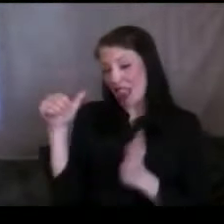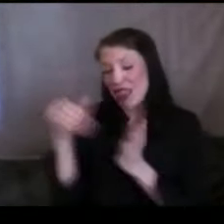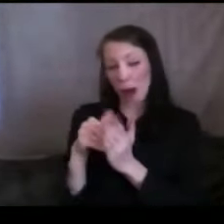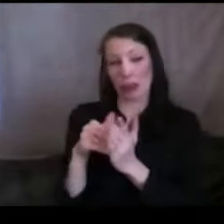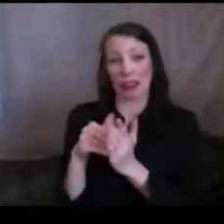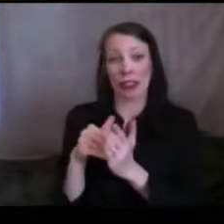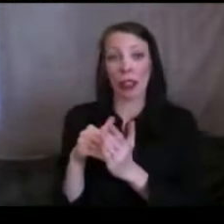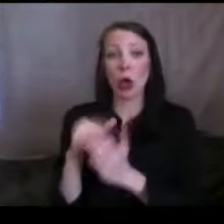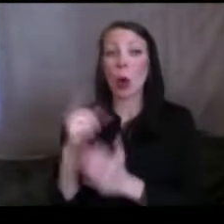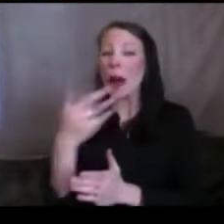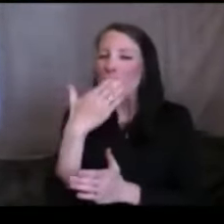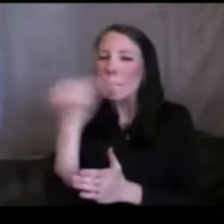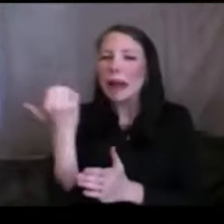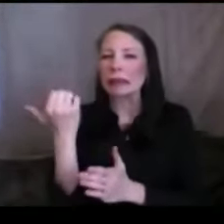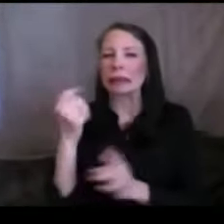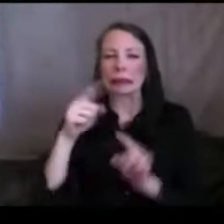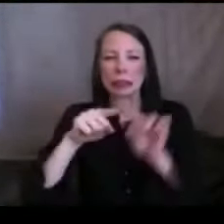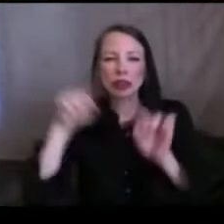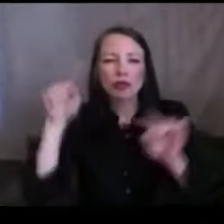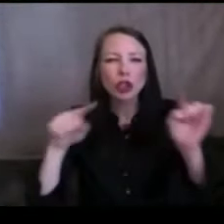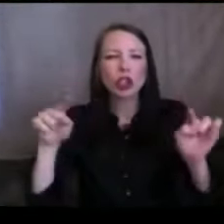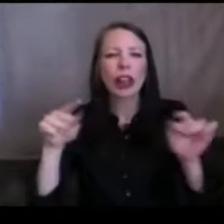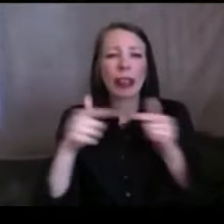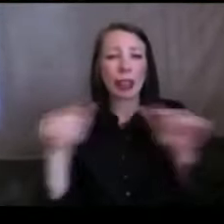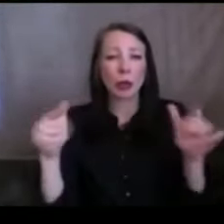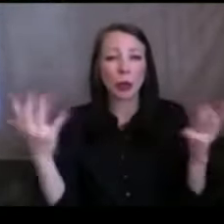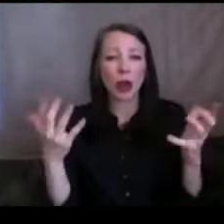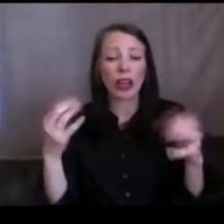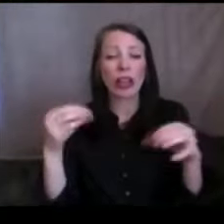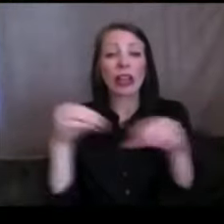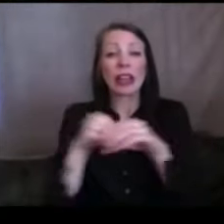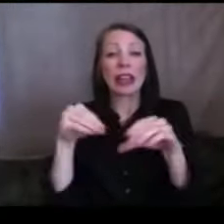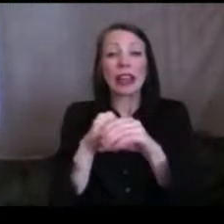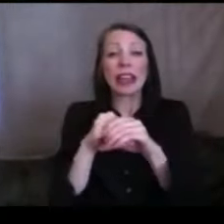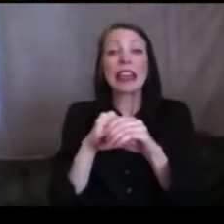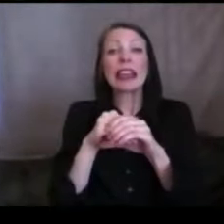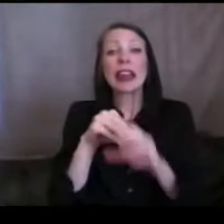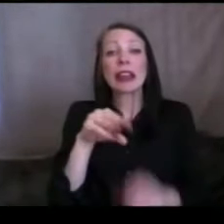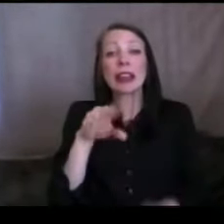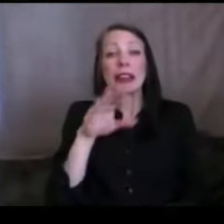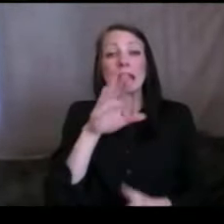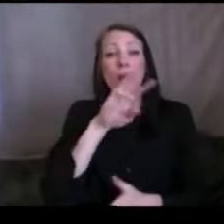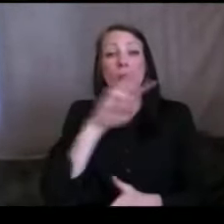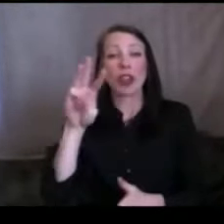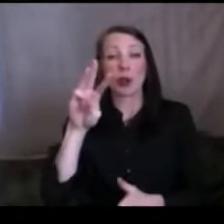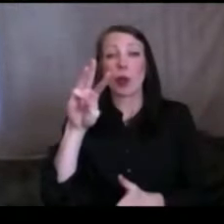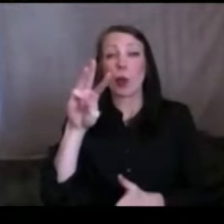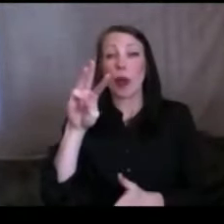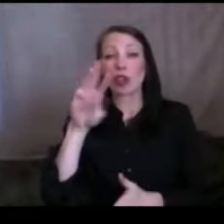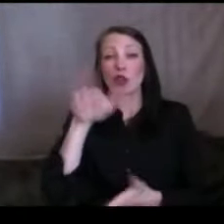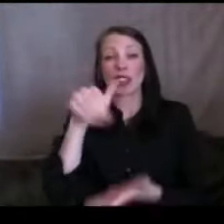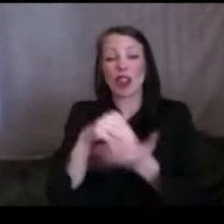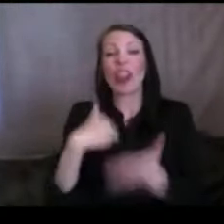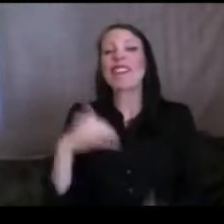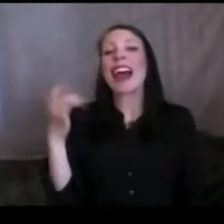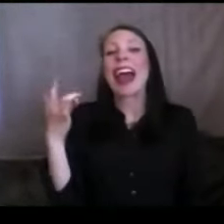example I can give you of diversity of language is that in our West Central Turkeys plant, there are 18 languages spoken.